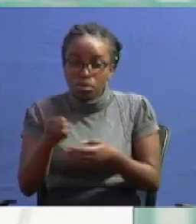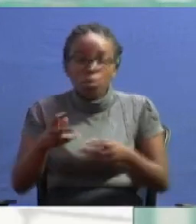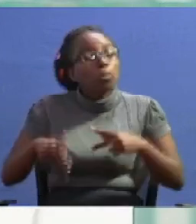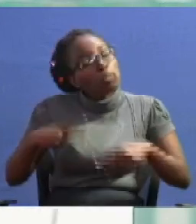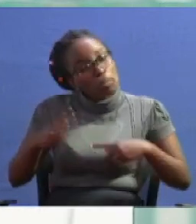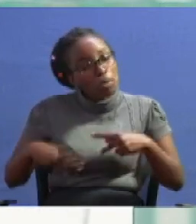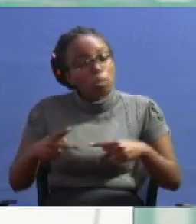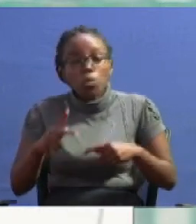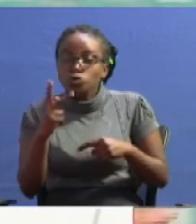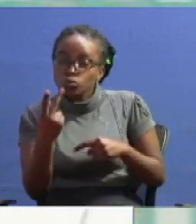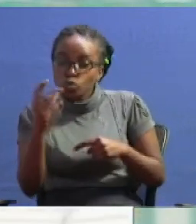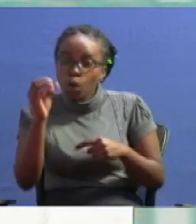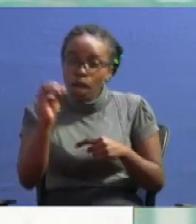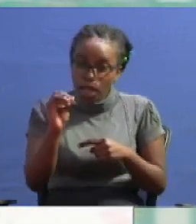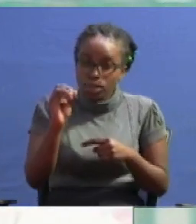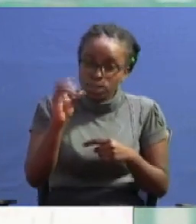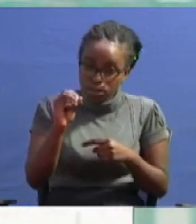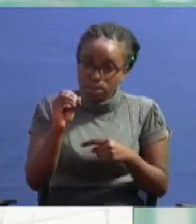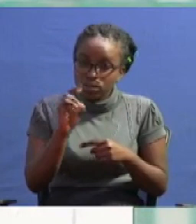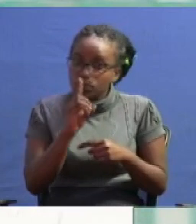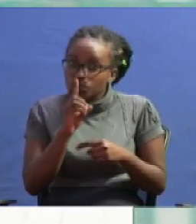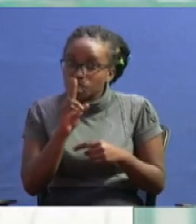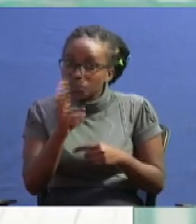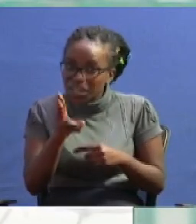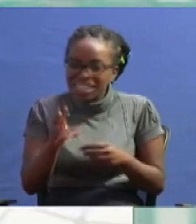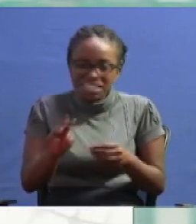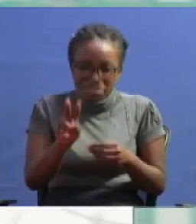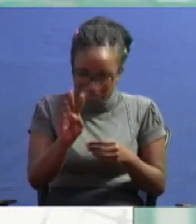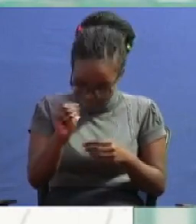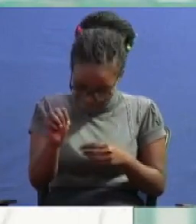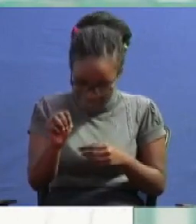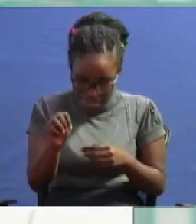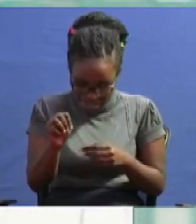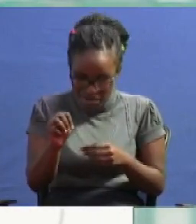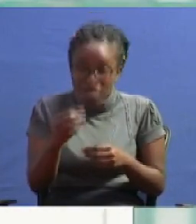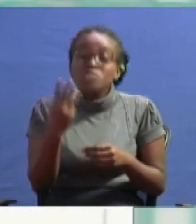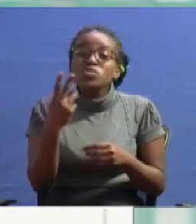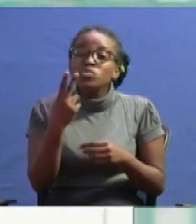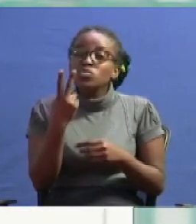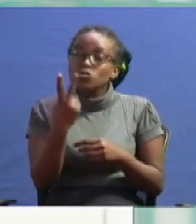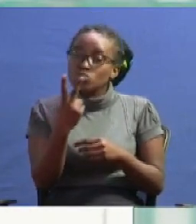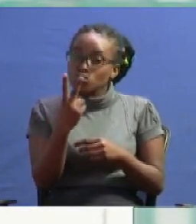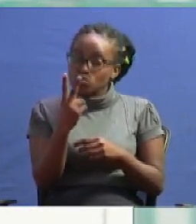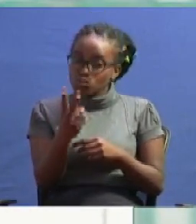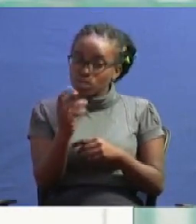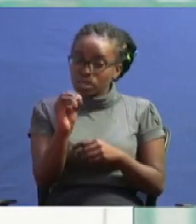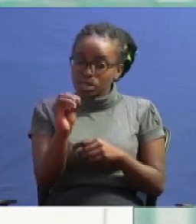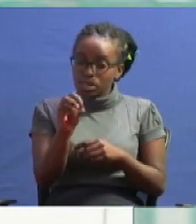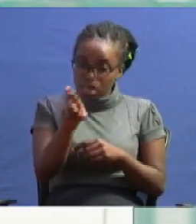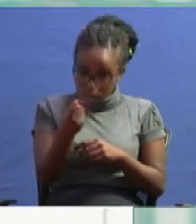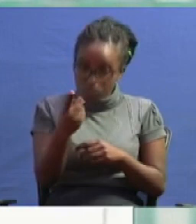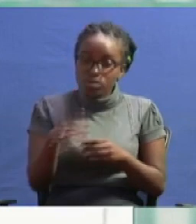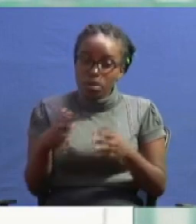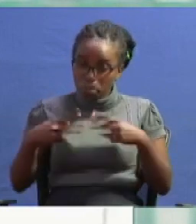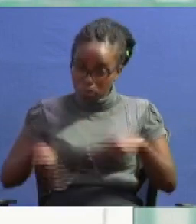million. And then at the same time we say, these 20,000 people, let us give them the same 200 million.